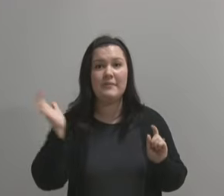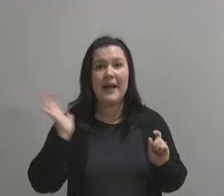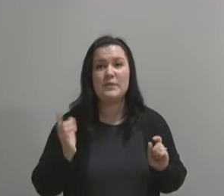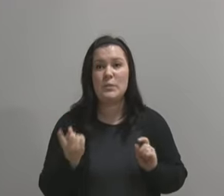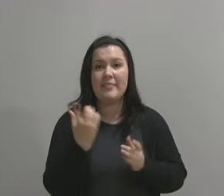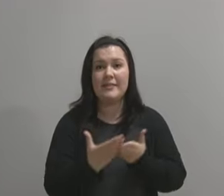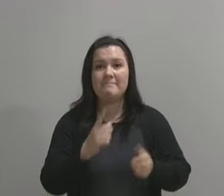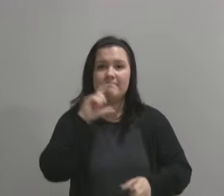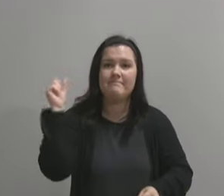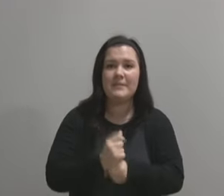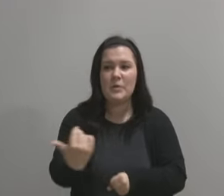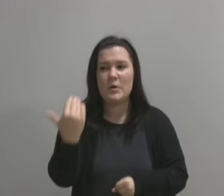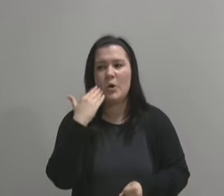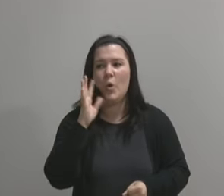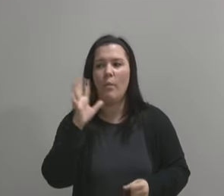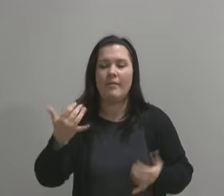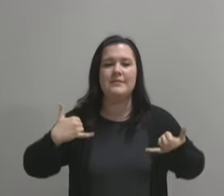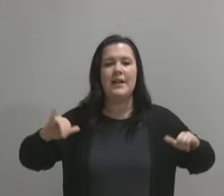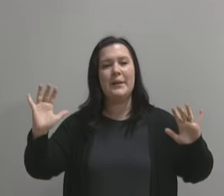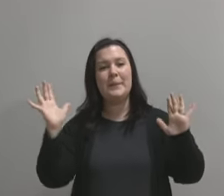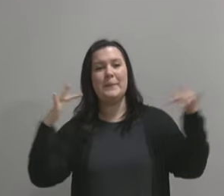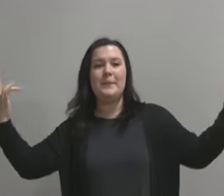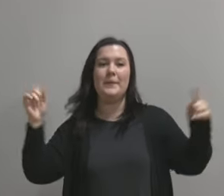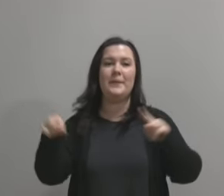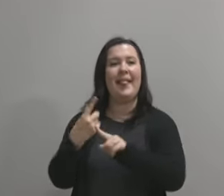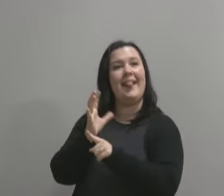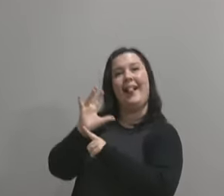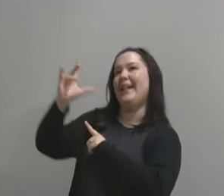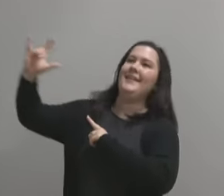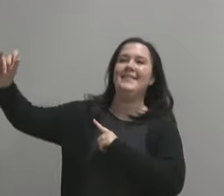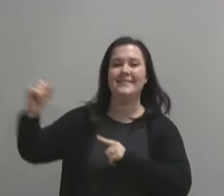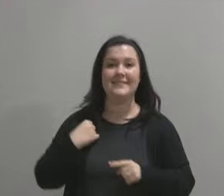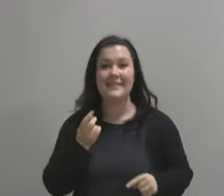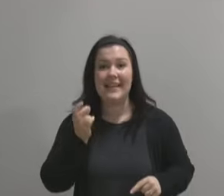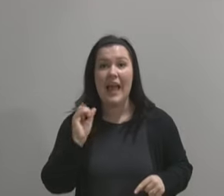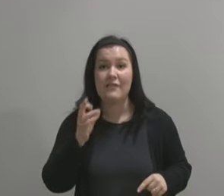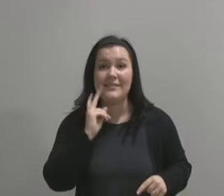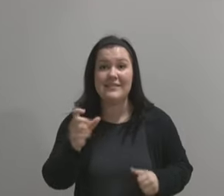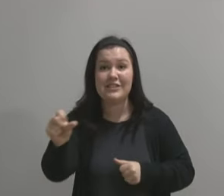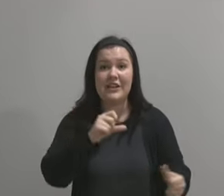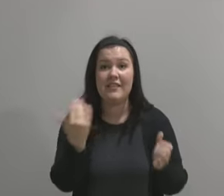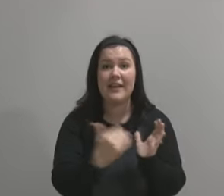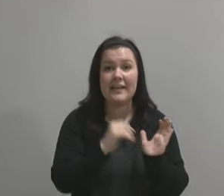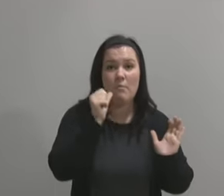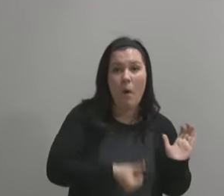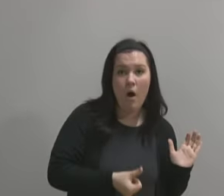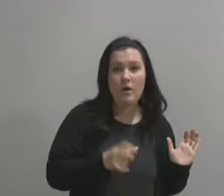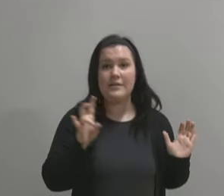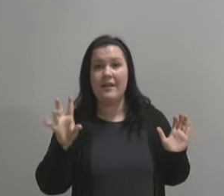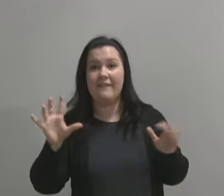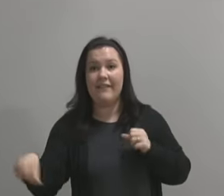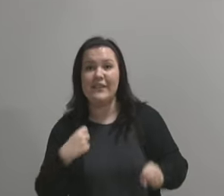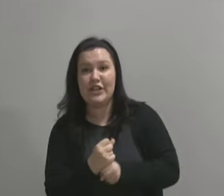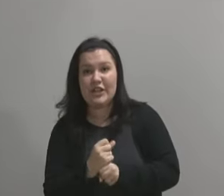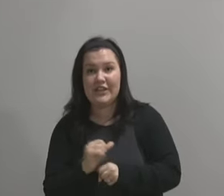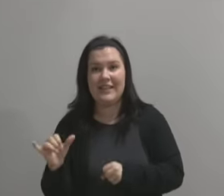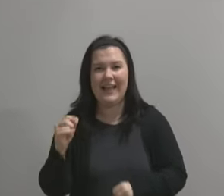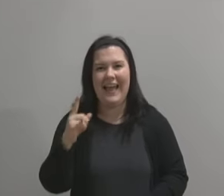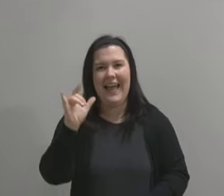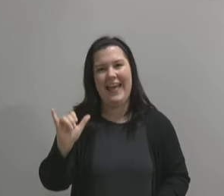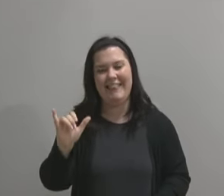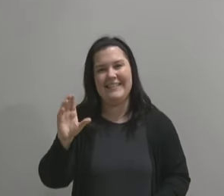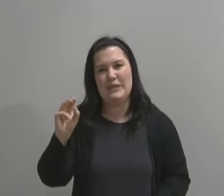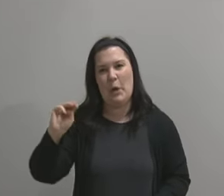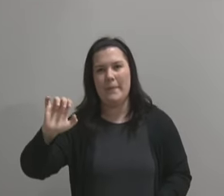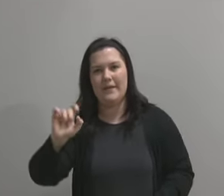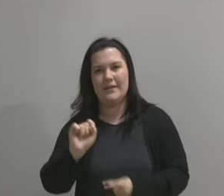certain. We will all continue to burn bright as we shoot across the night sky. Whether we see each other again tomorrow or in 75 years like Halley's Comet, I'm